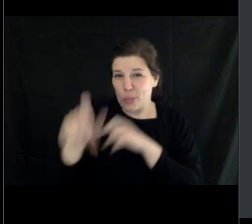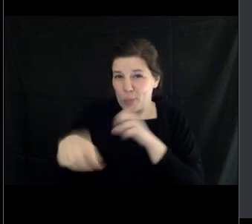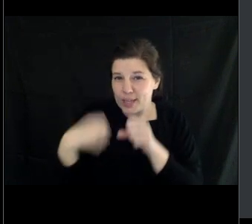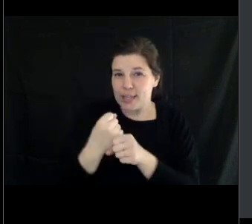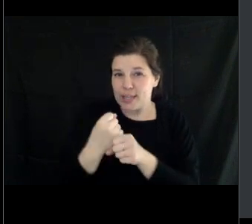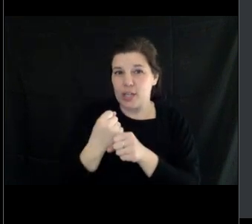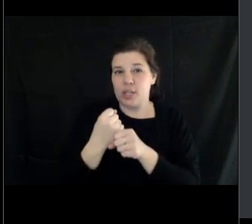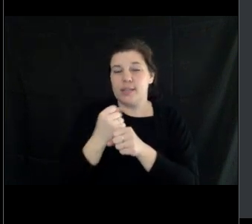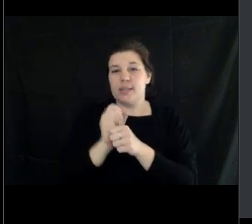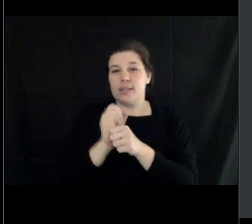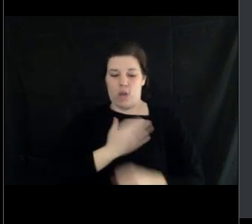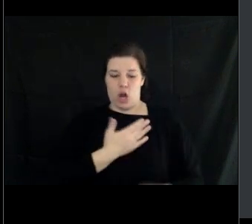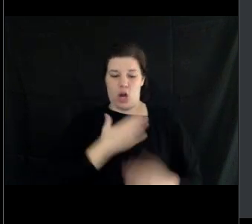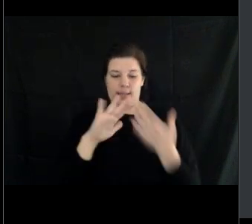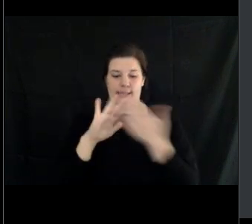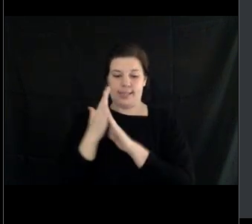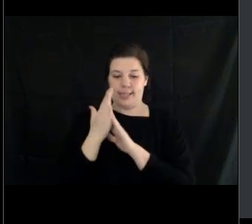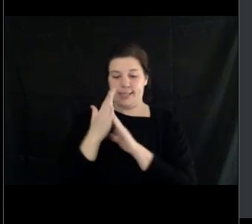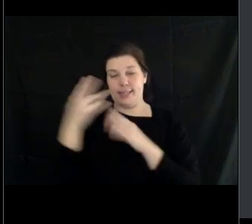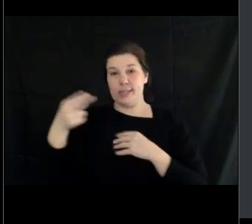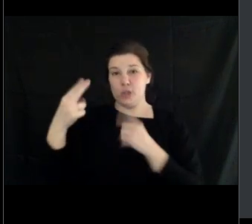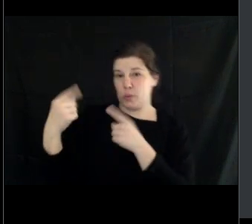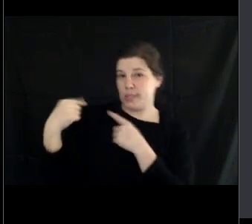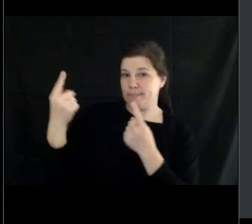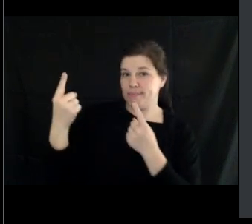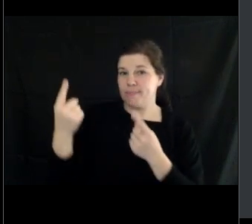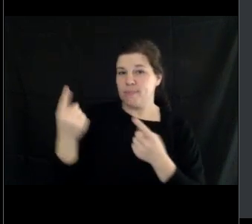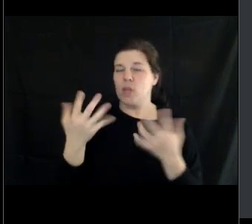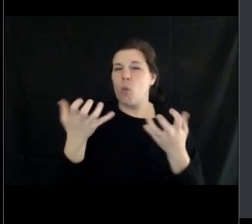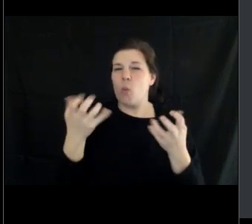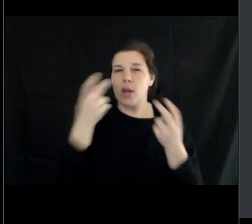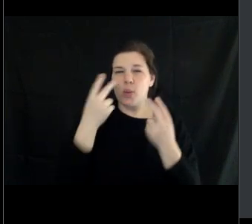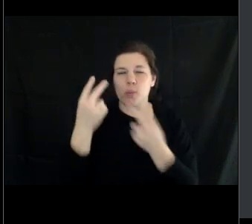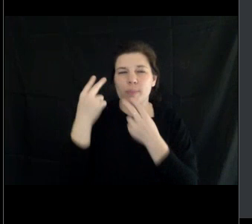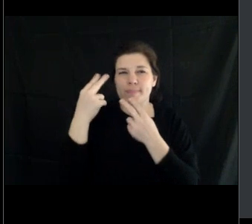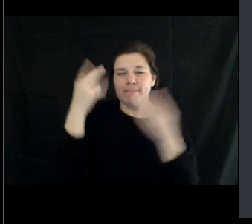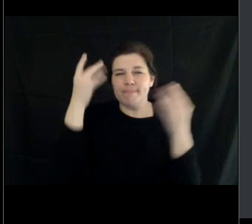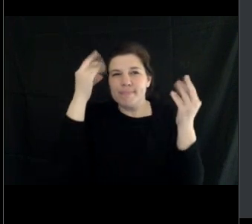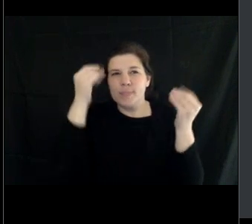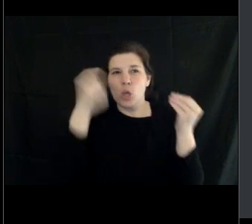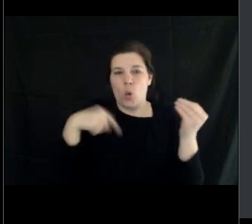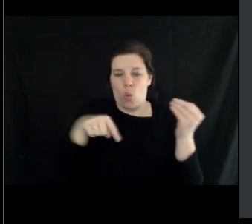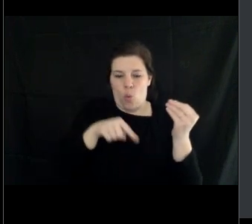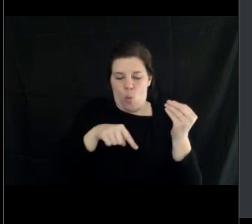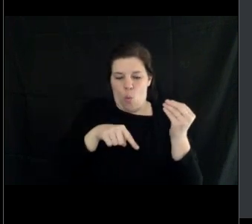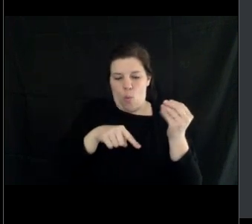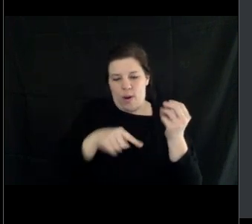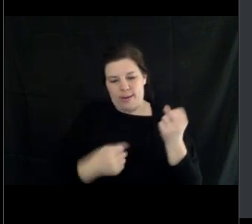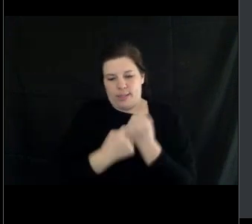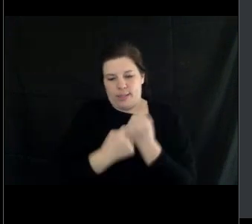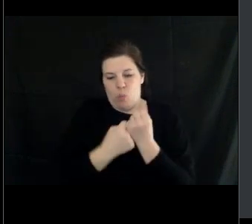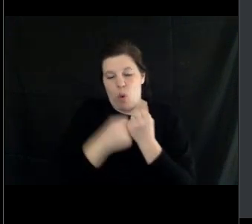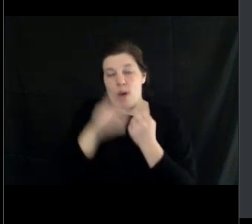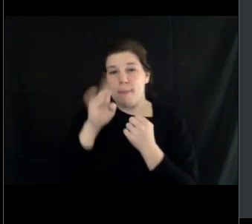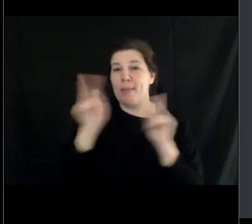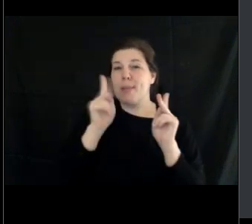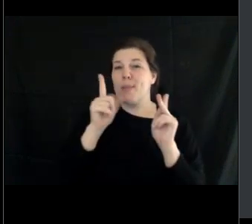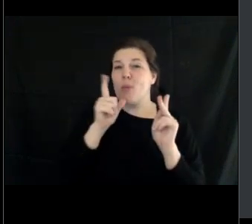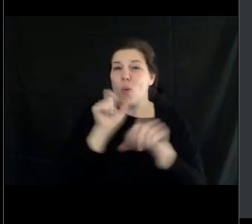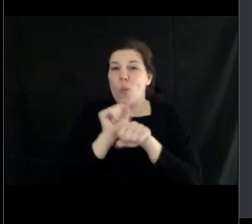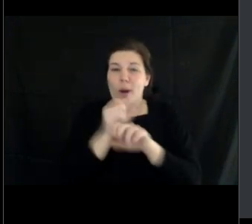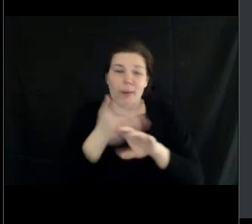city's history, we should remember that we stand on the shoulders of the people who have come before us, people who have